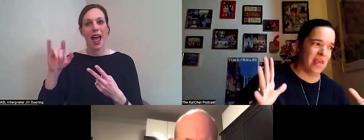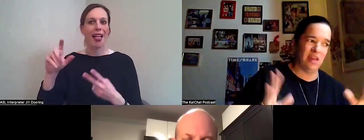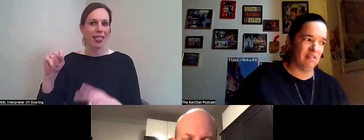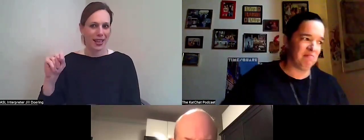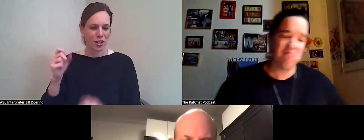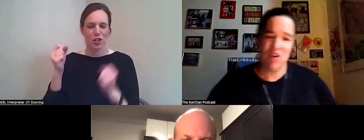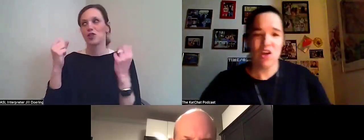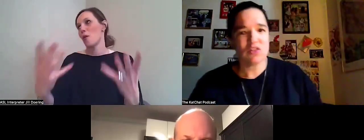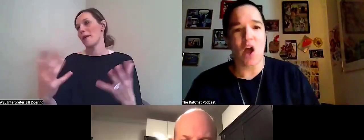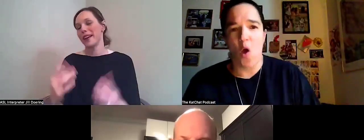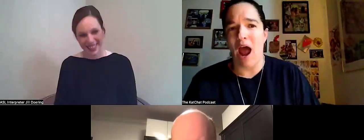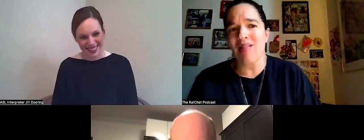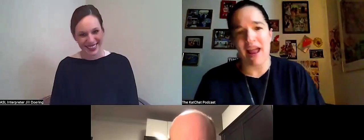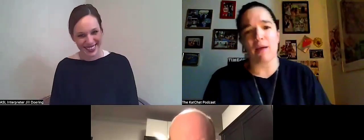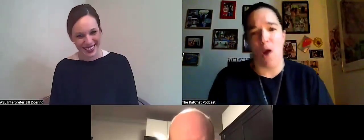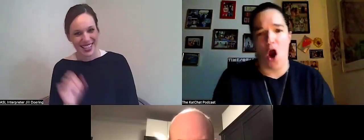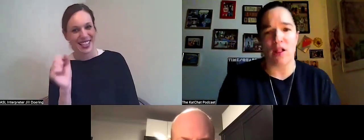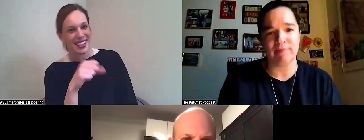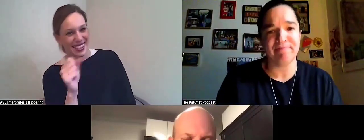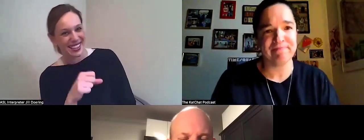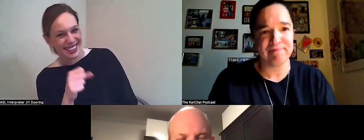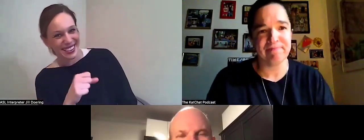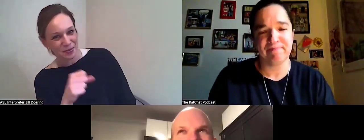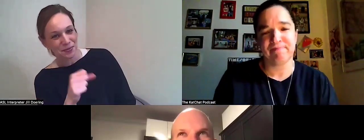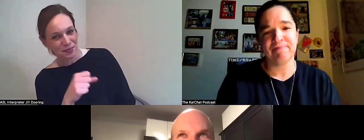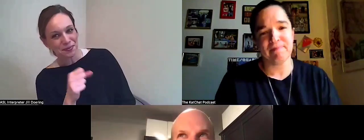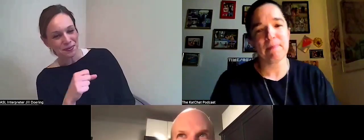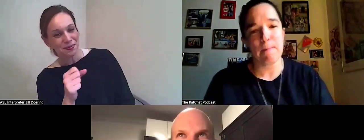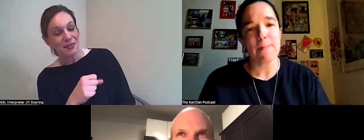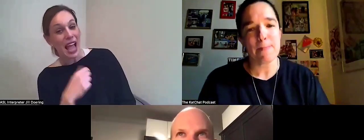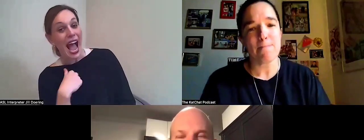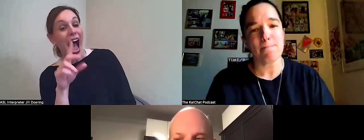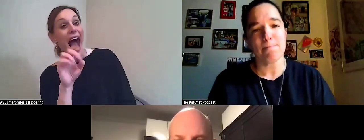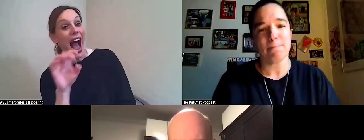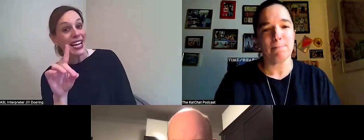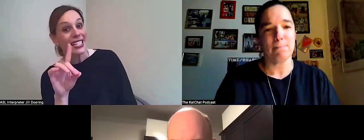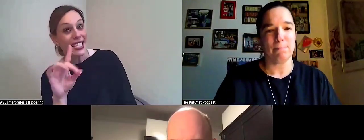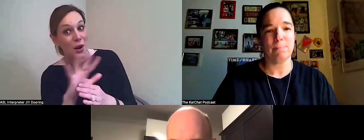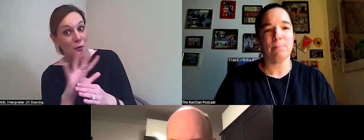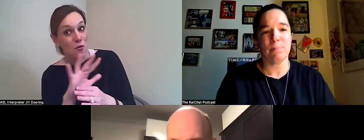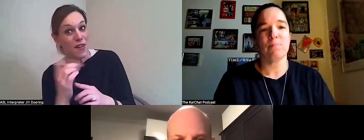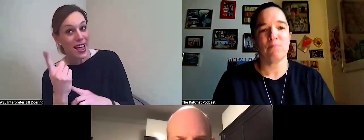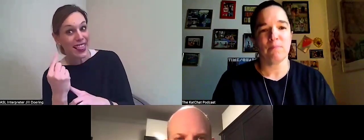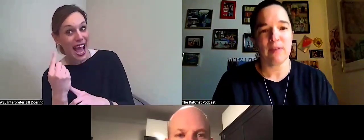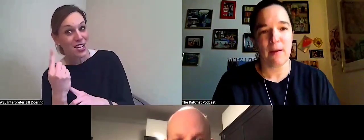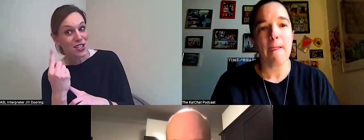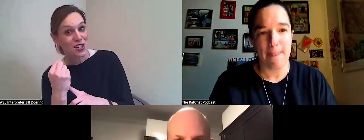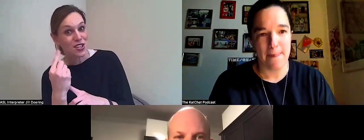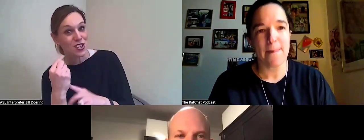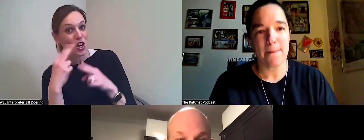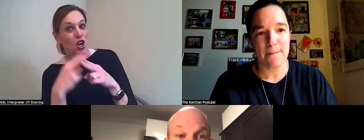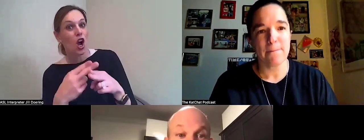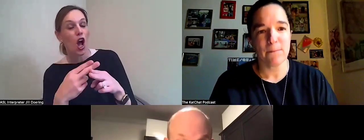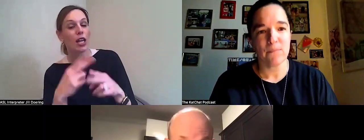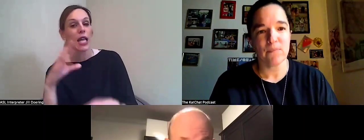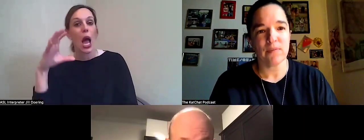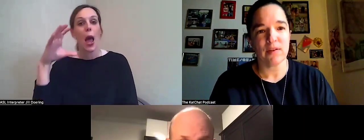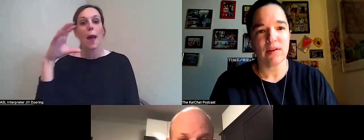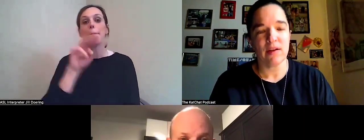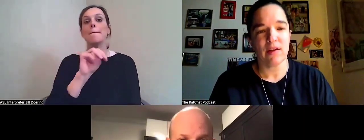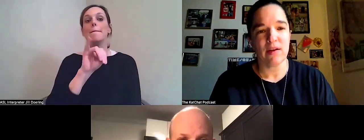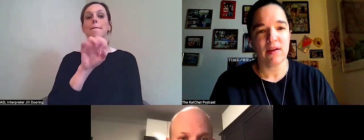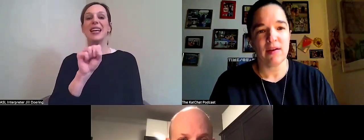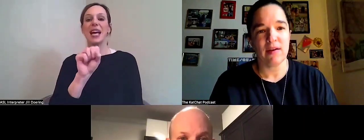so many. So I, I I like them all. I did a movie last year called Miss Christmas Comes to